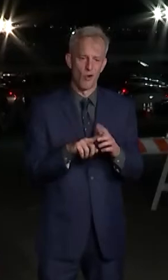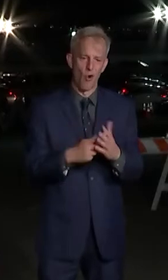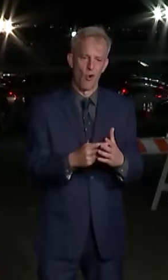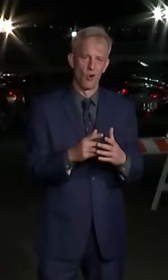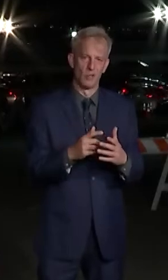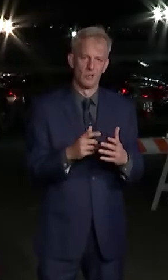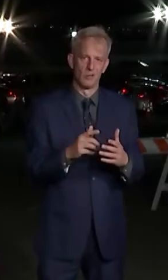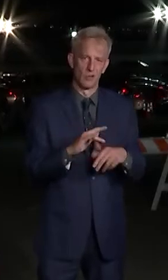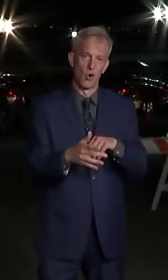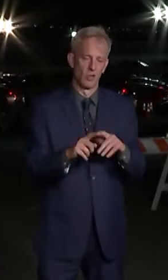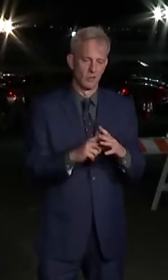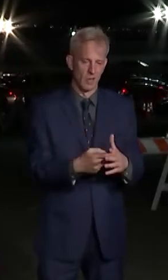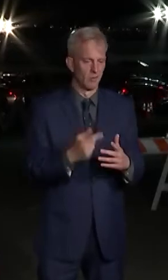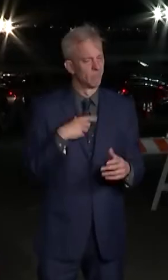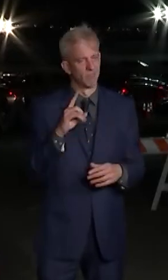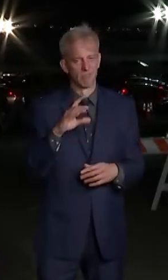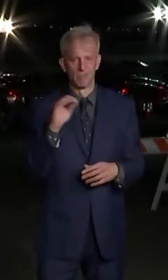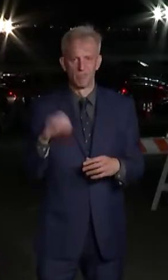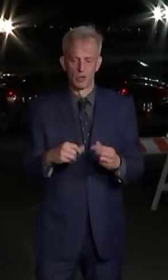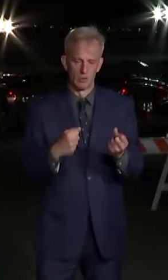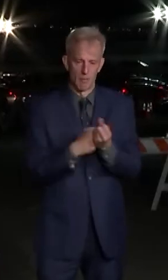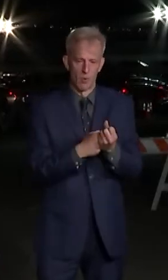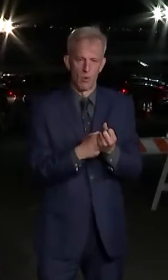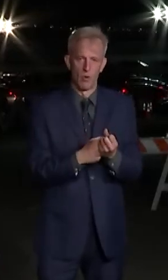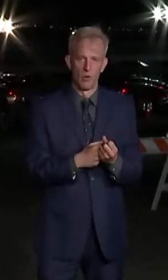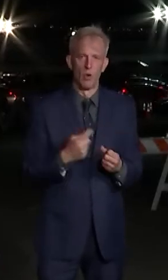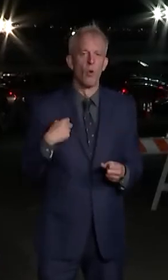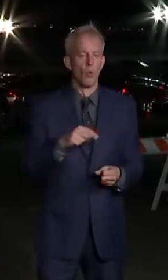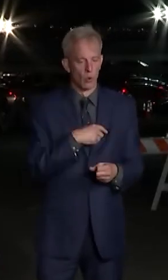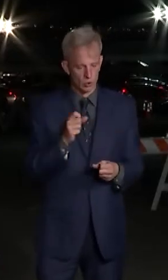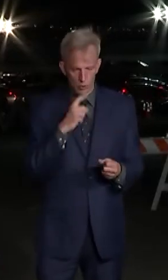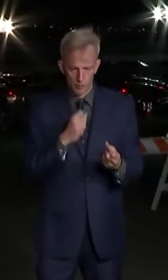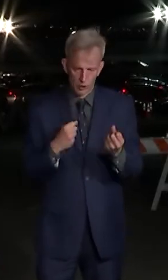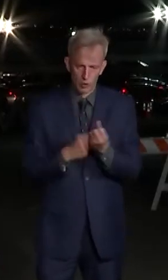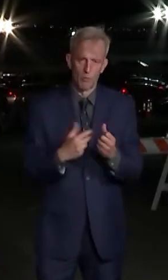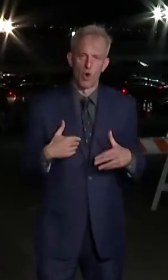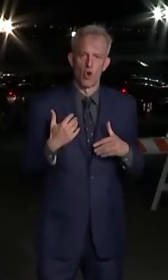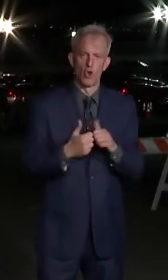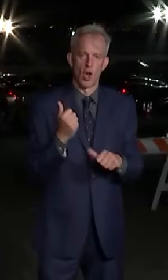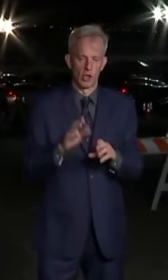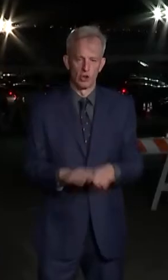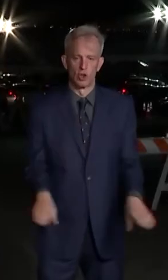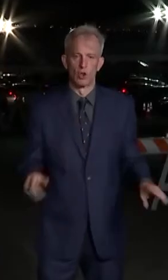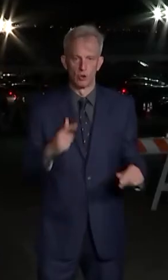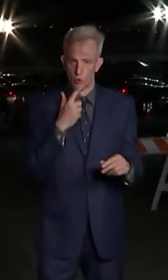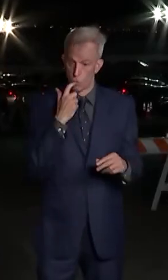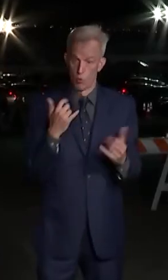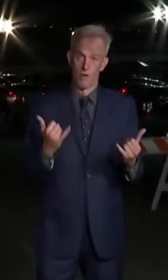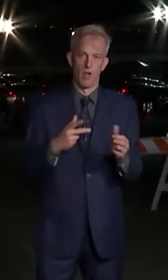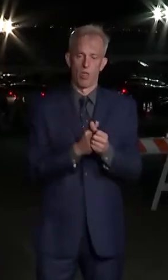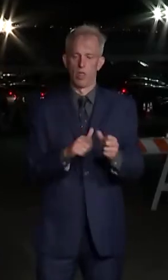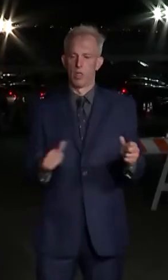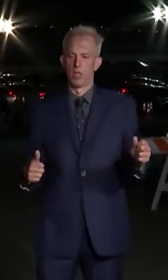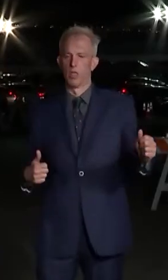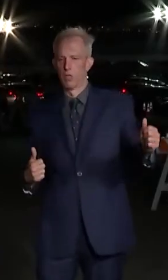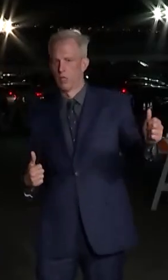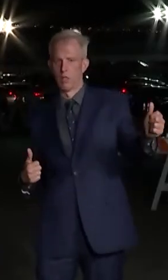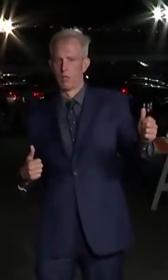I have been a broken record saying we should be putting our resources behind our youngest children who have fallen behind. Somebody